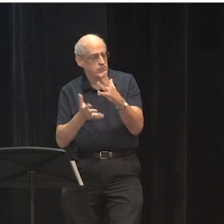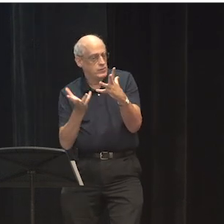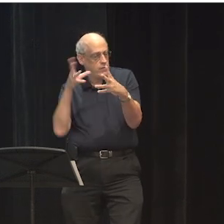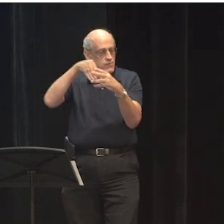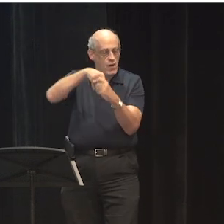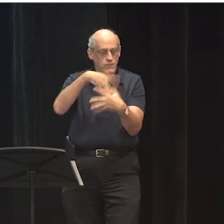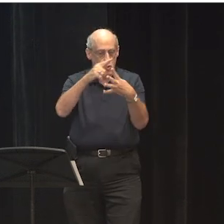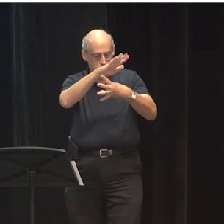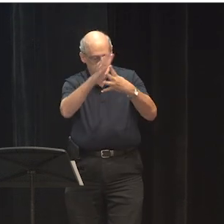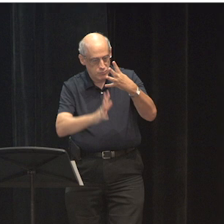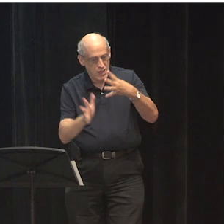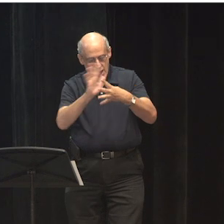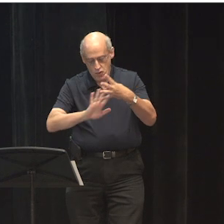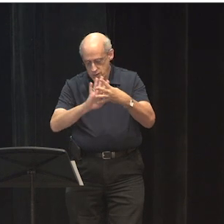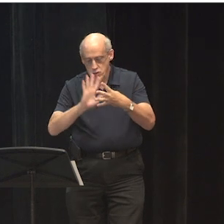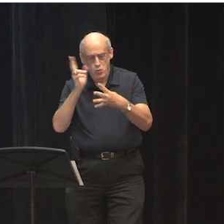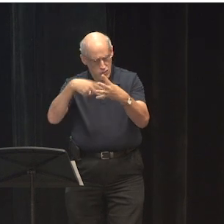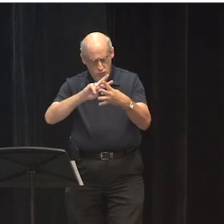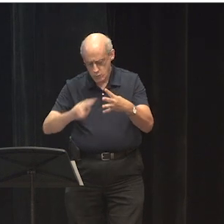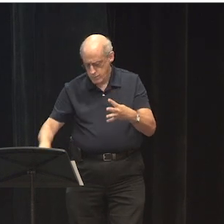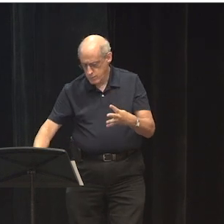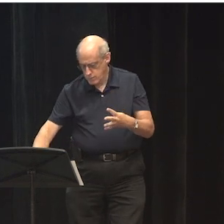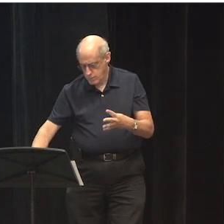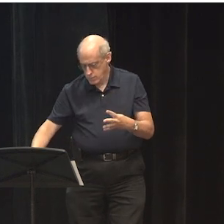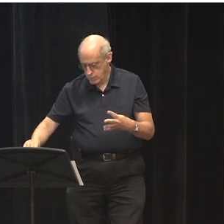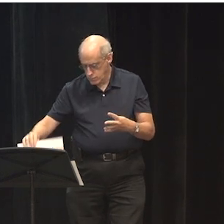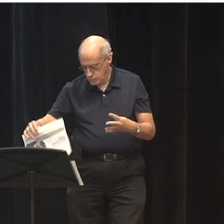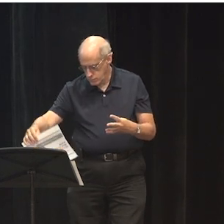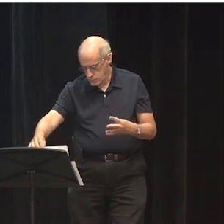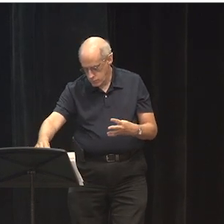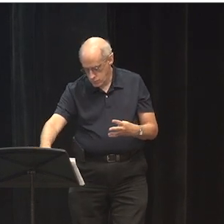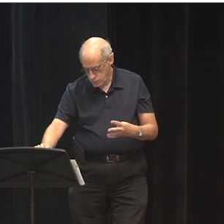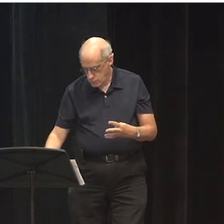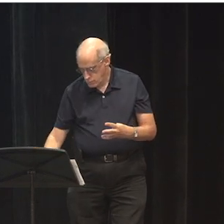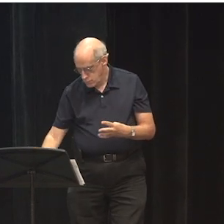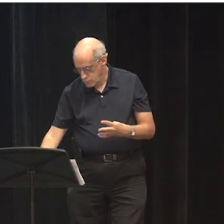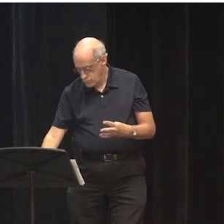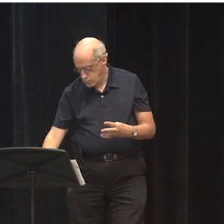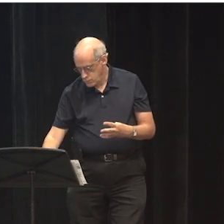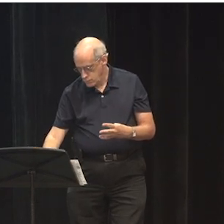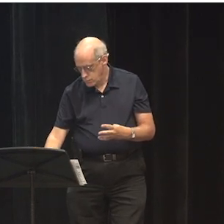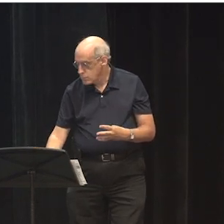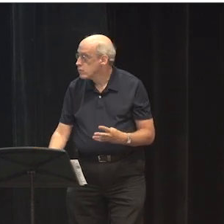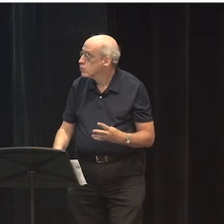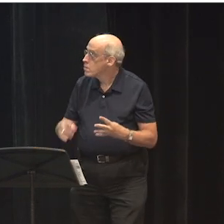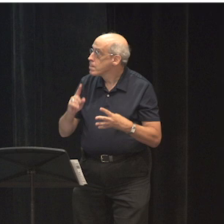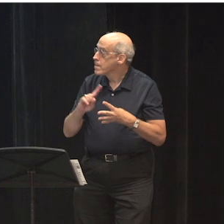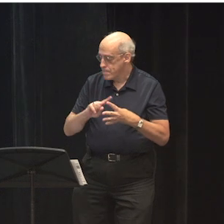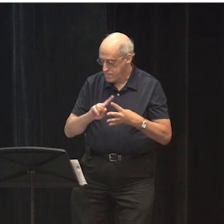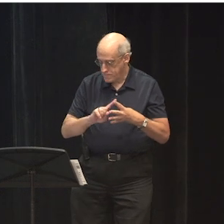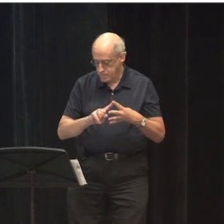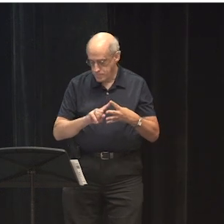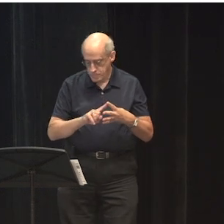areas, and you may want to take a look at these when you go pull the documents down if you haven't done so already. One is it